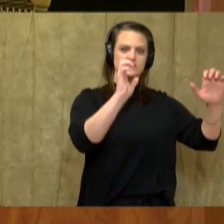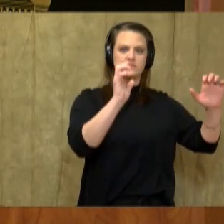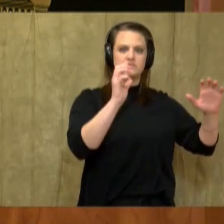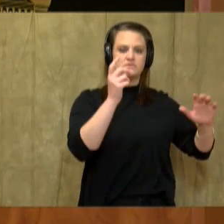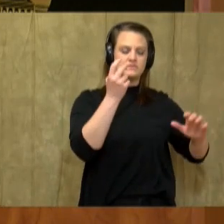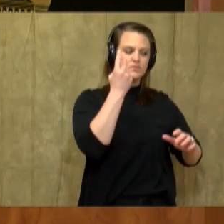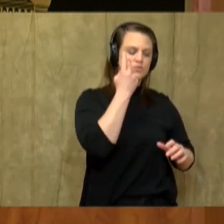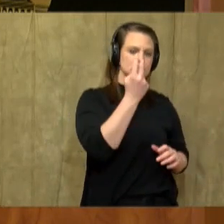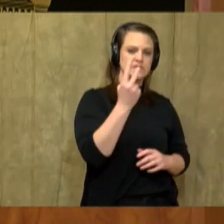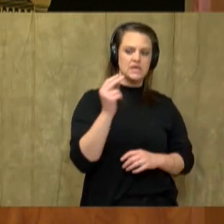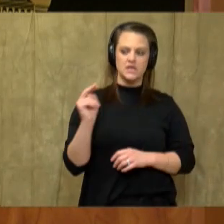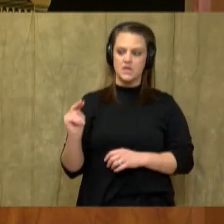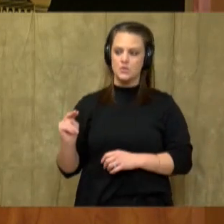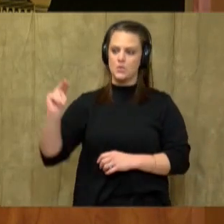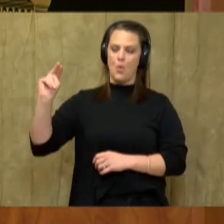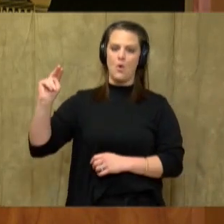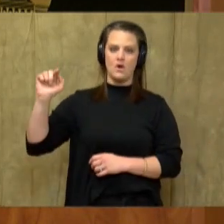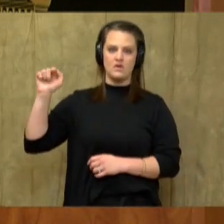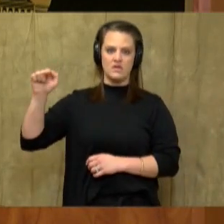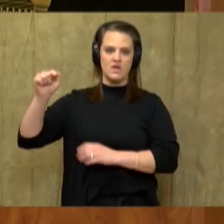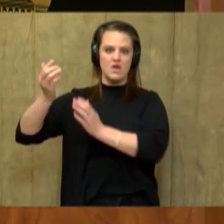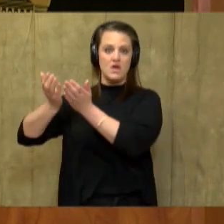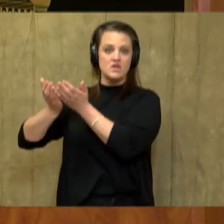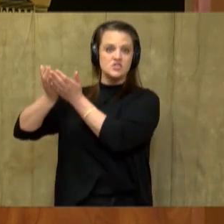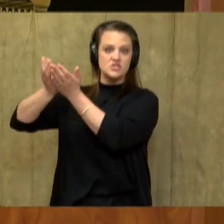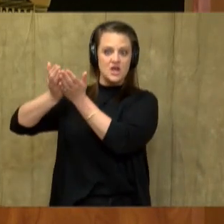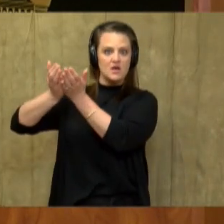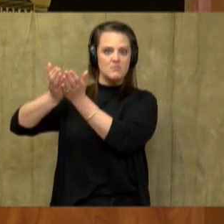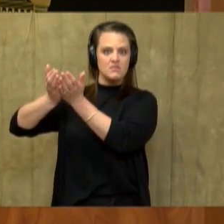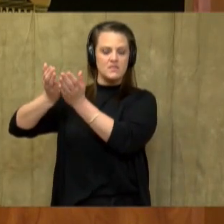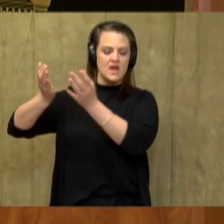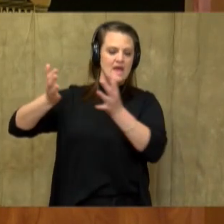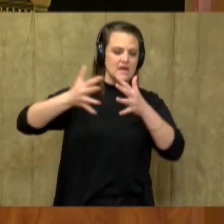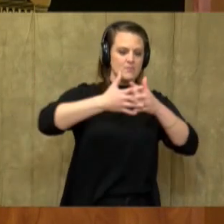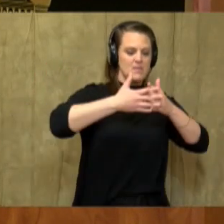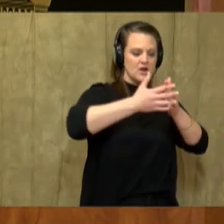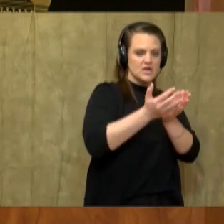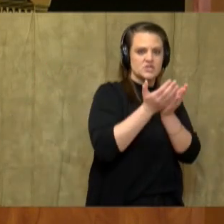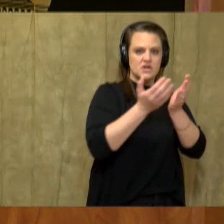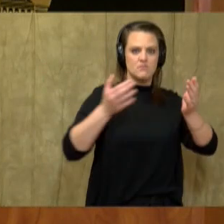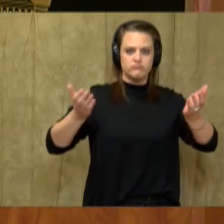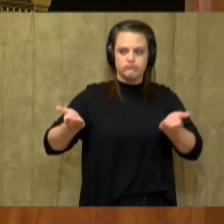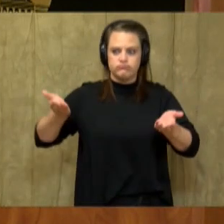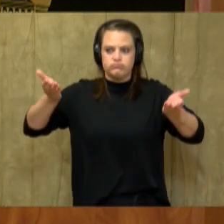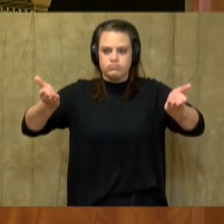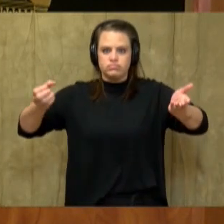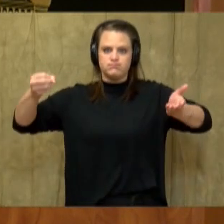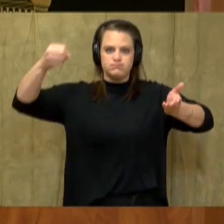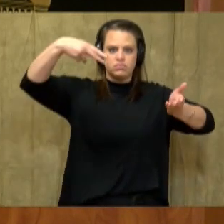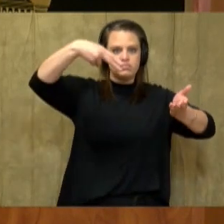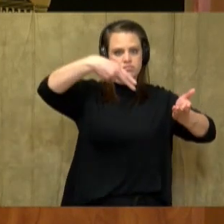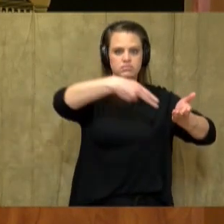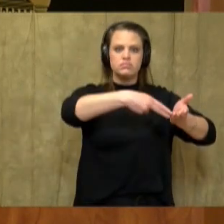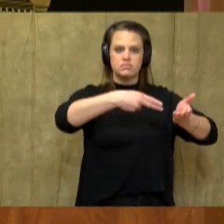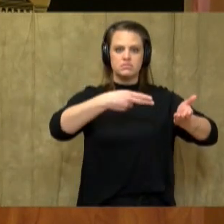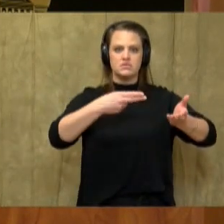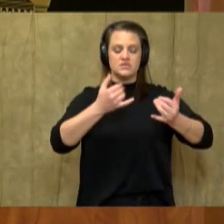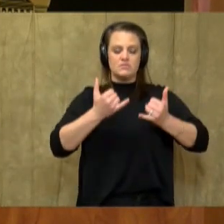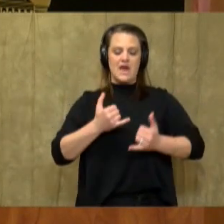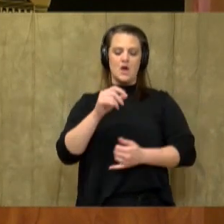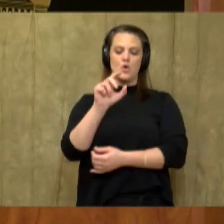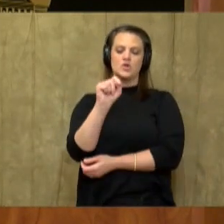North Vietnamese ship fires on a U.S. ship. In that process, he declares the Tonkin Gulf